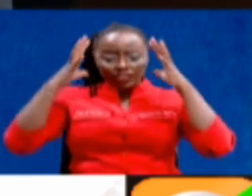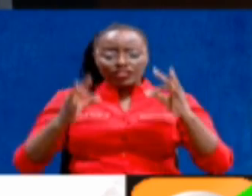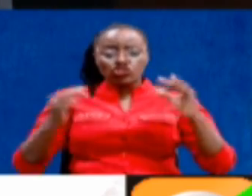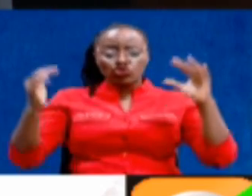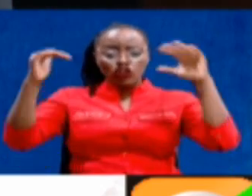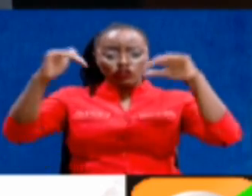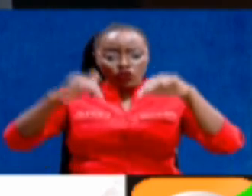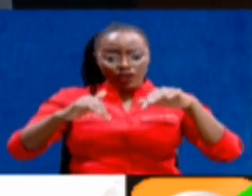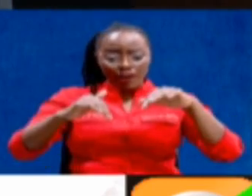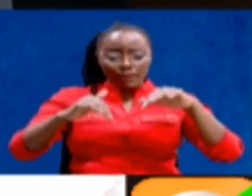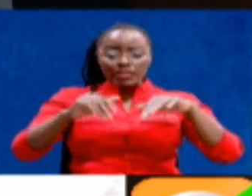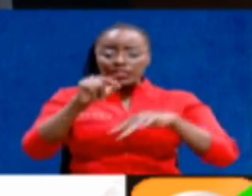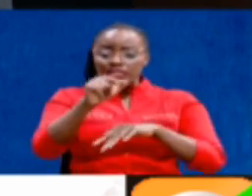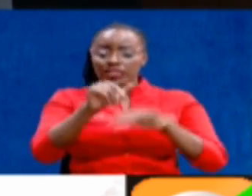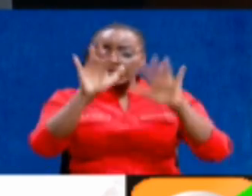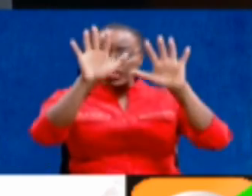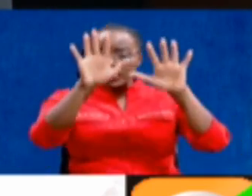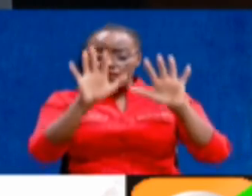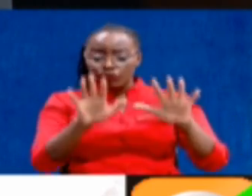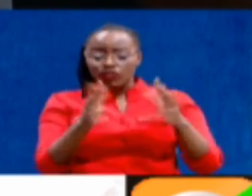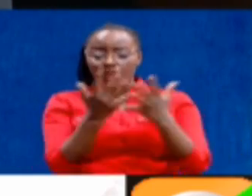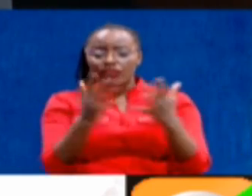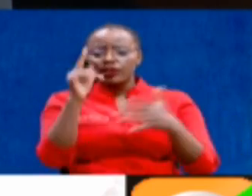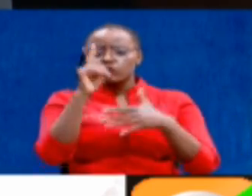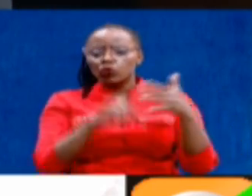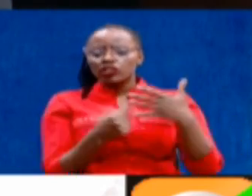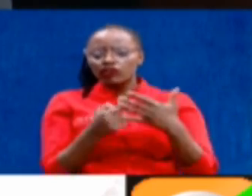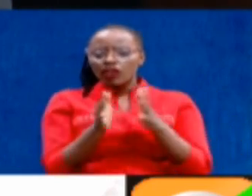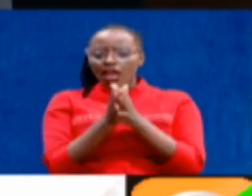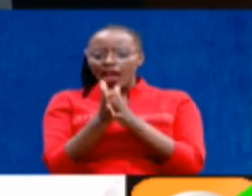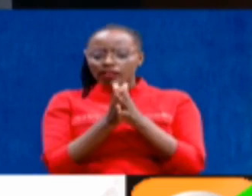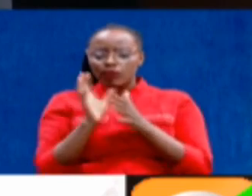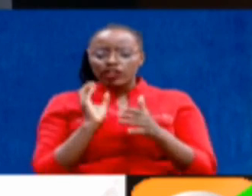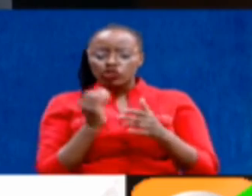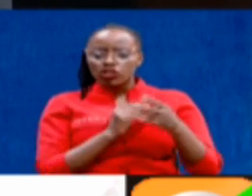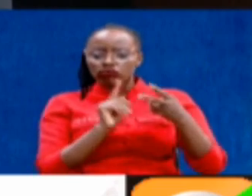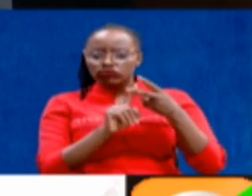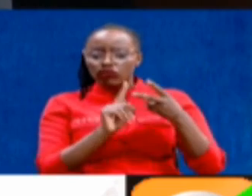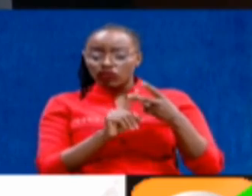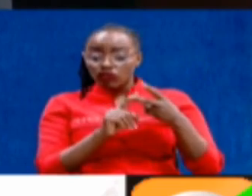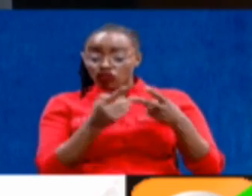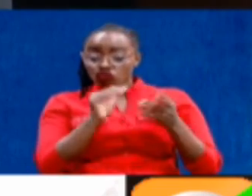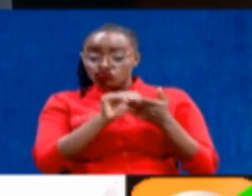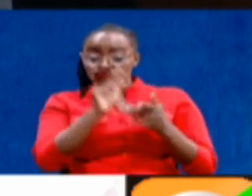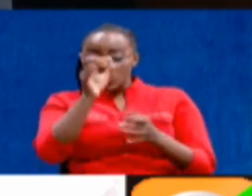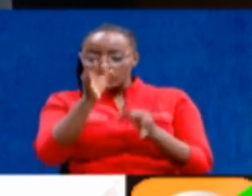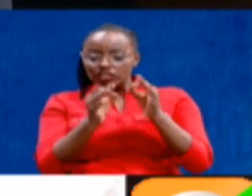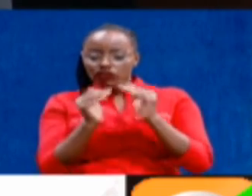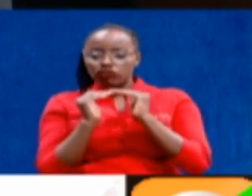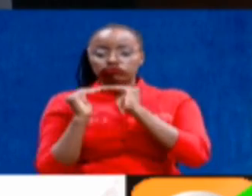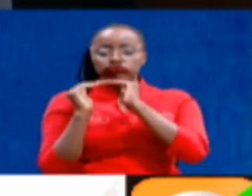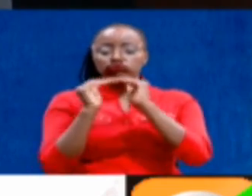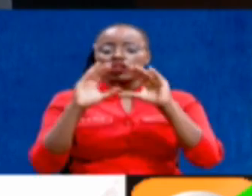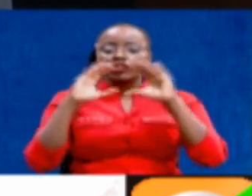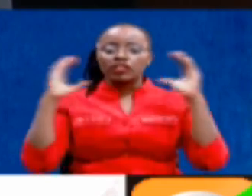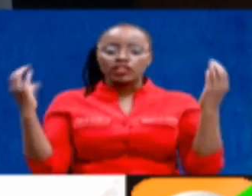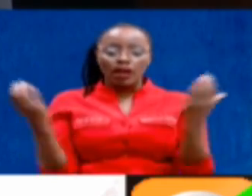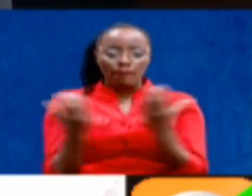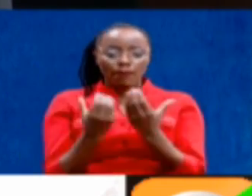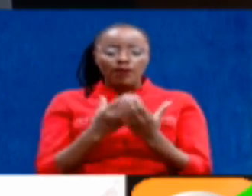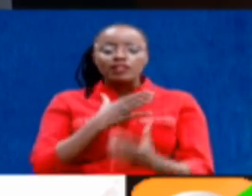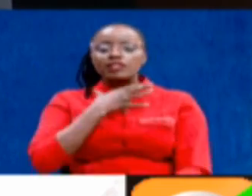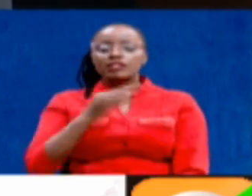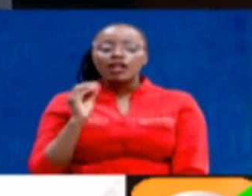forums. The things that matter to us, including our aspirations for a more just and equitable world,